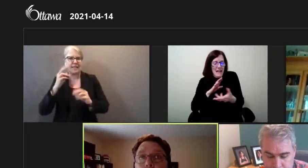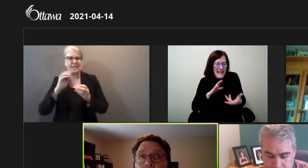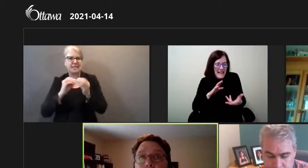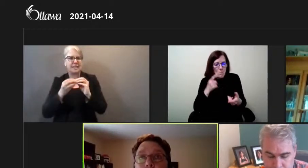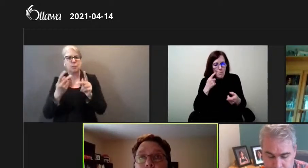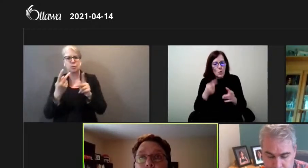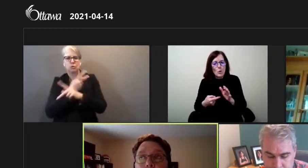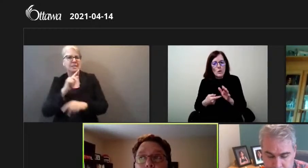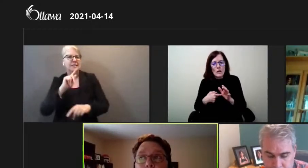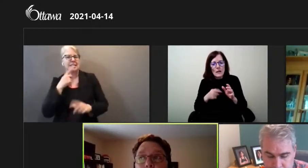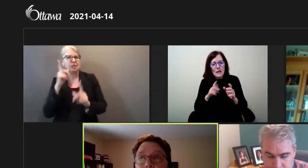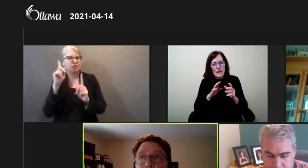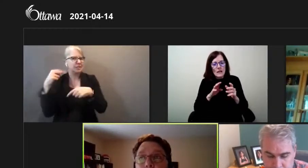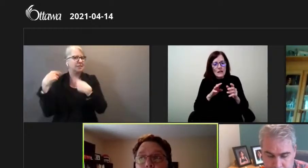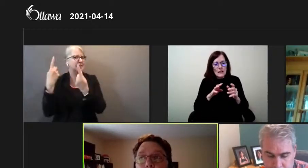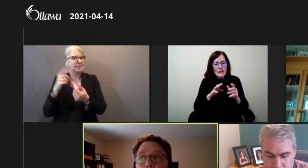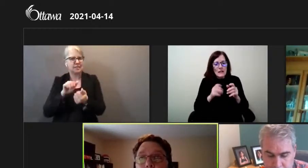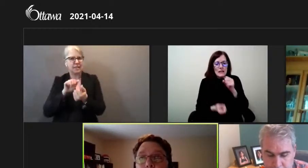serious we've faced yet,